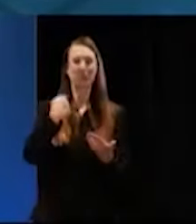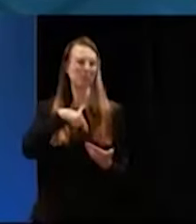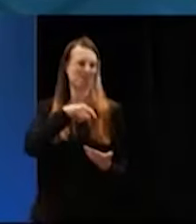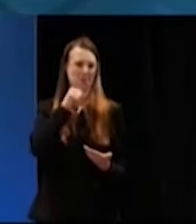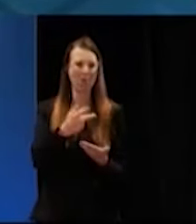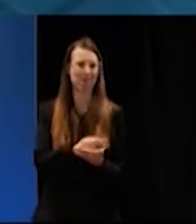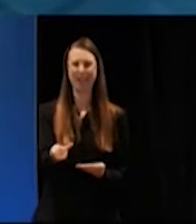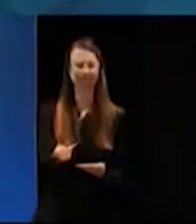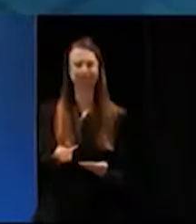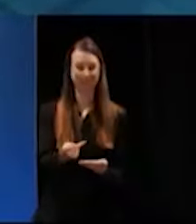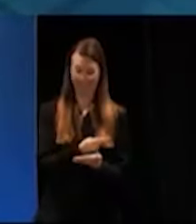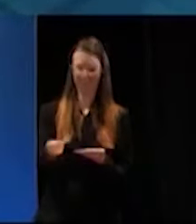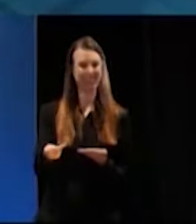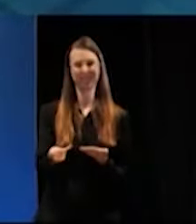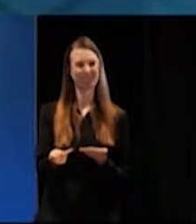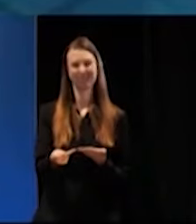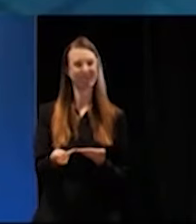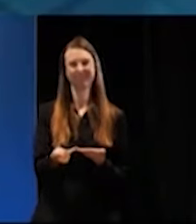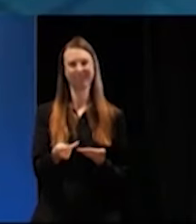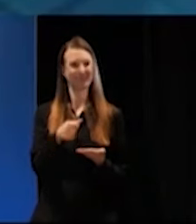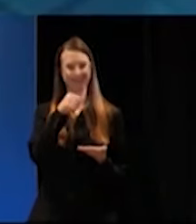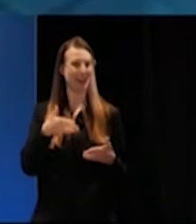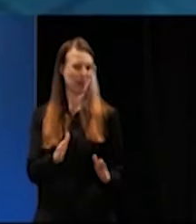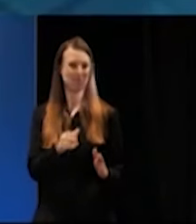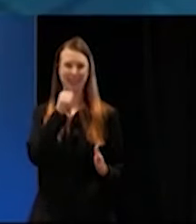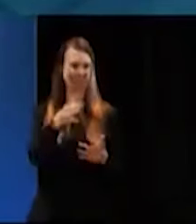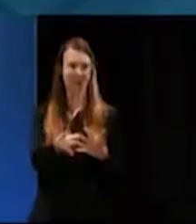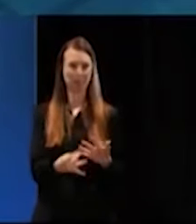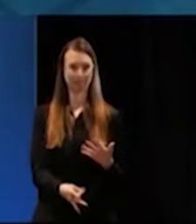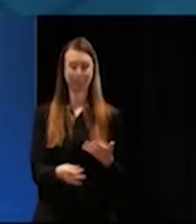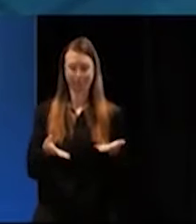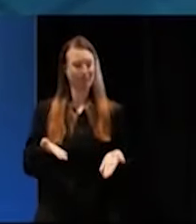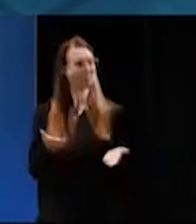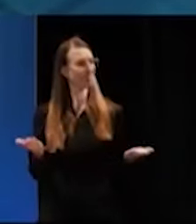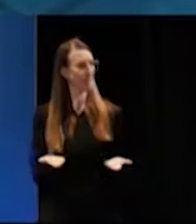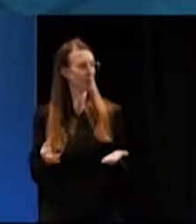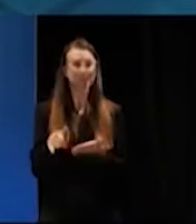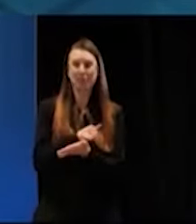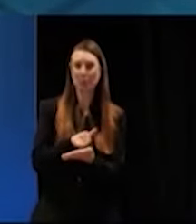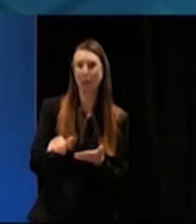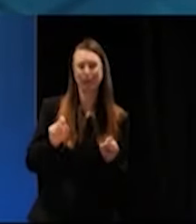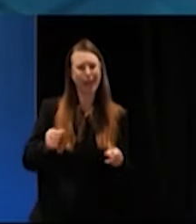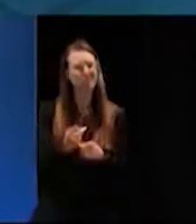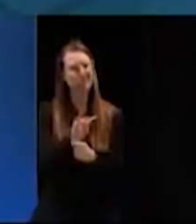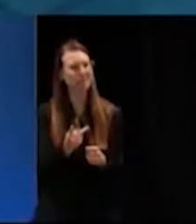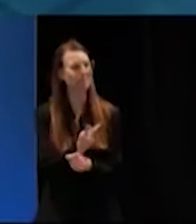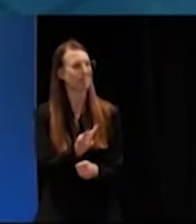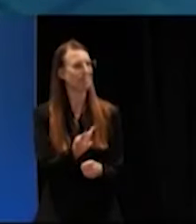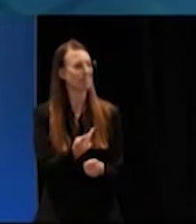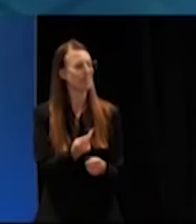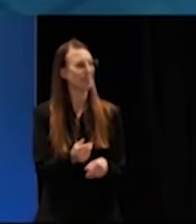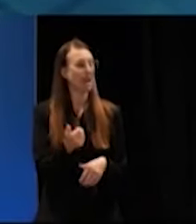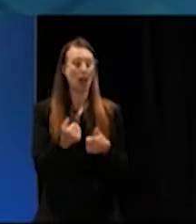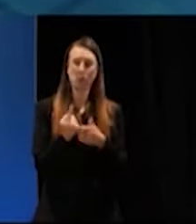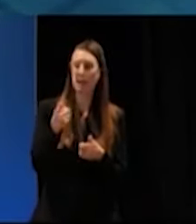Failure is not an option. This is New York. We can figure this out. And everybody just has to be able to move a little